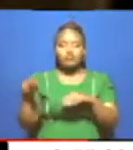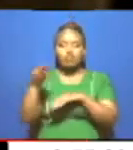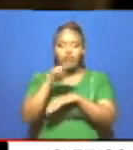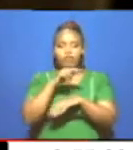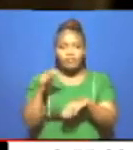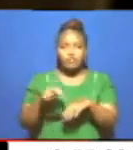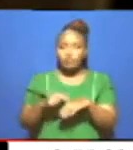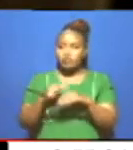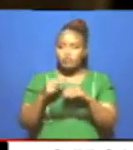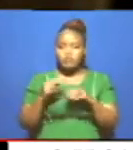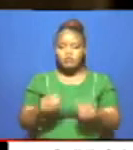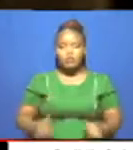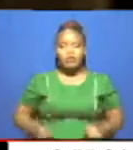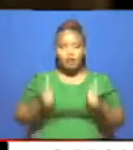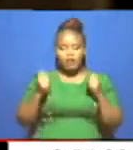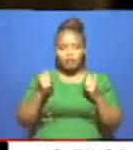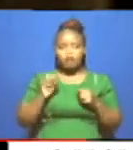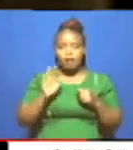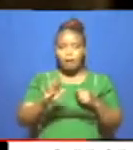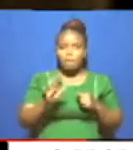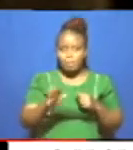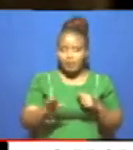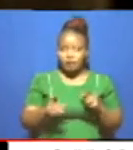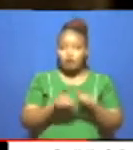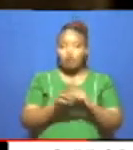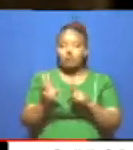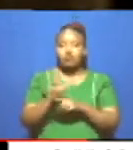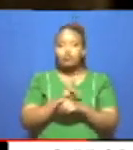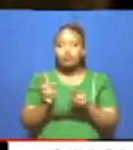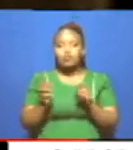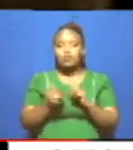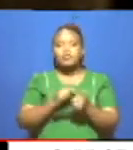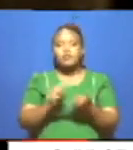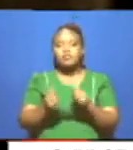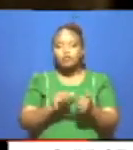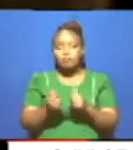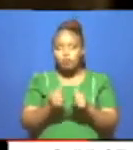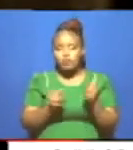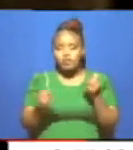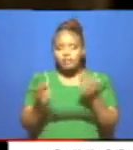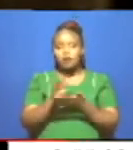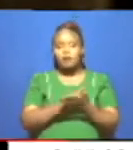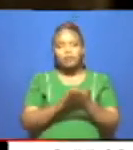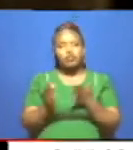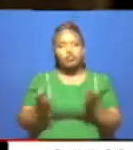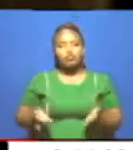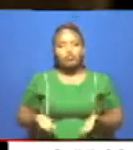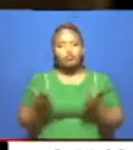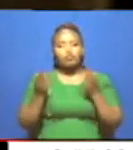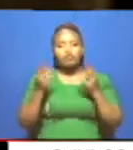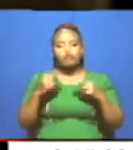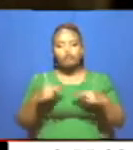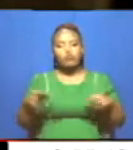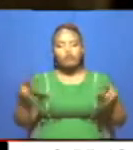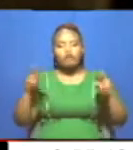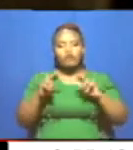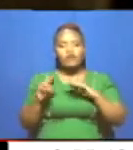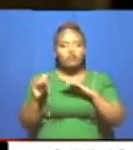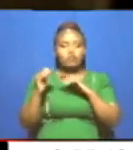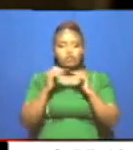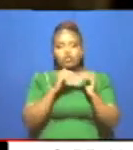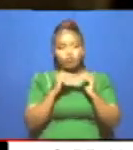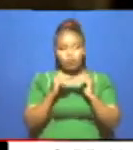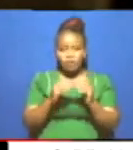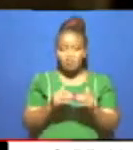life used sports as a platform to advance our values of equality, of patriotism,